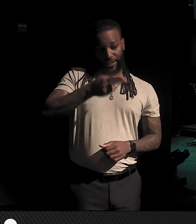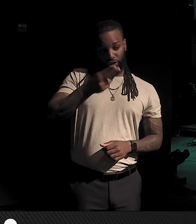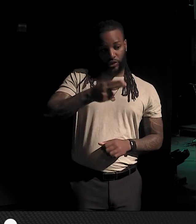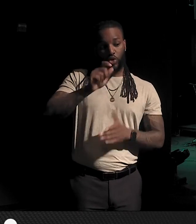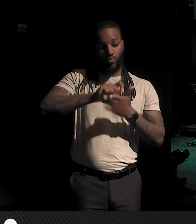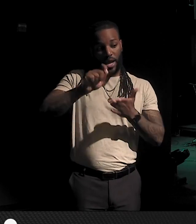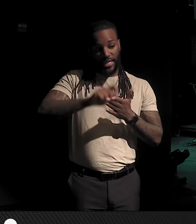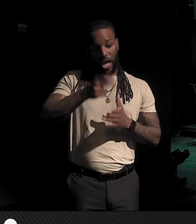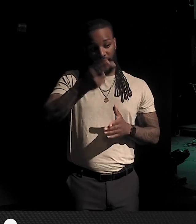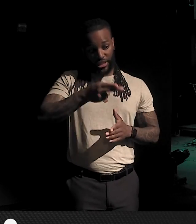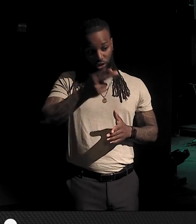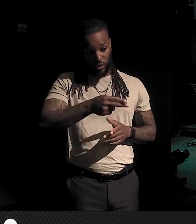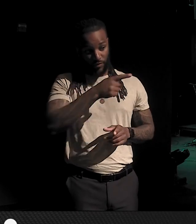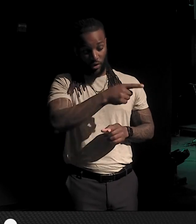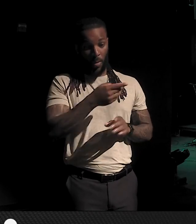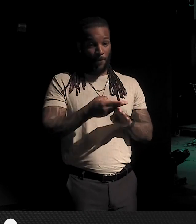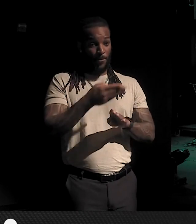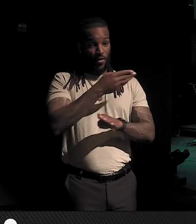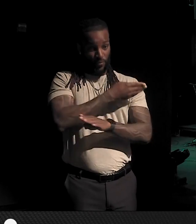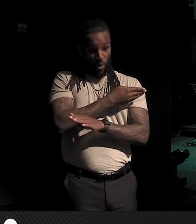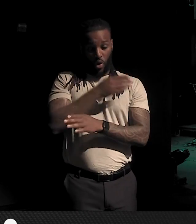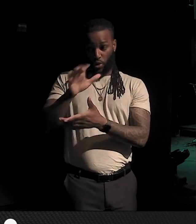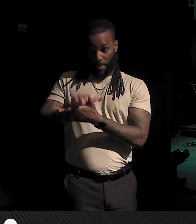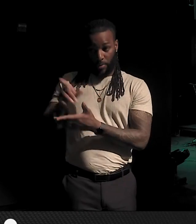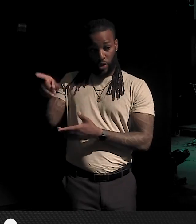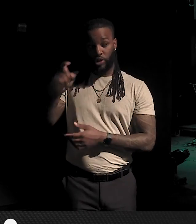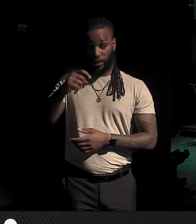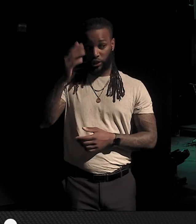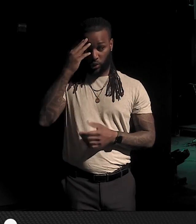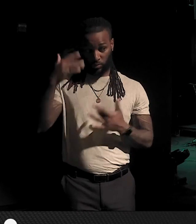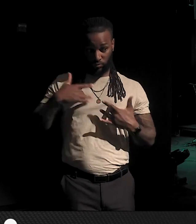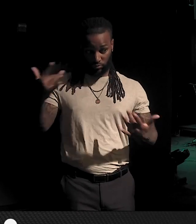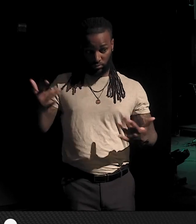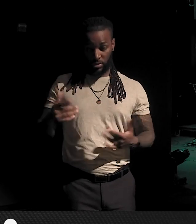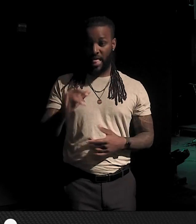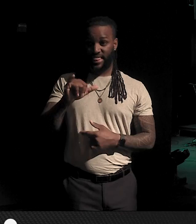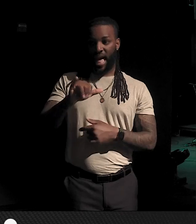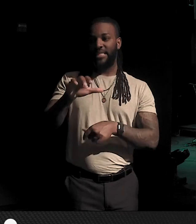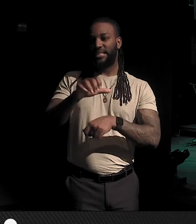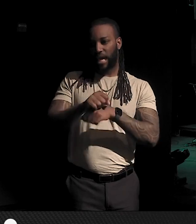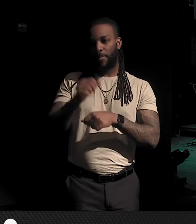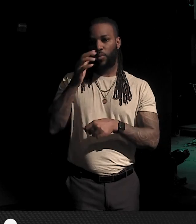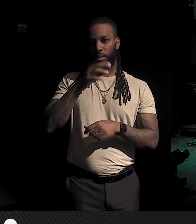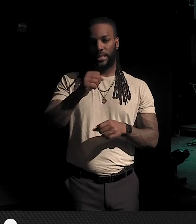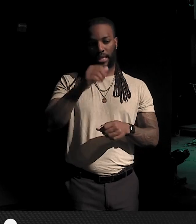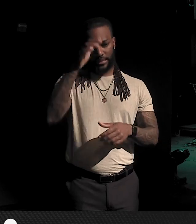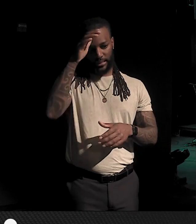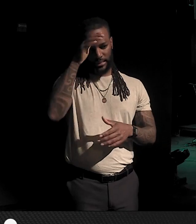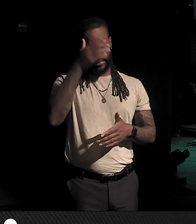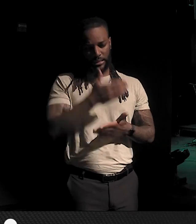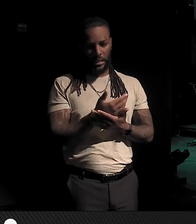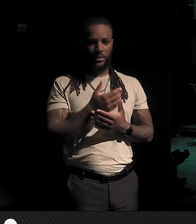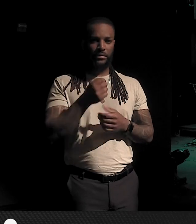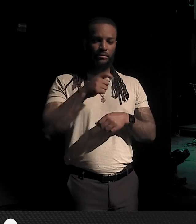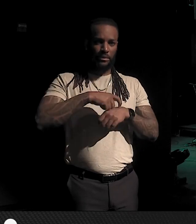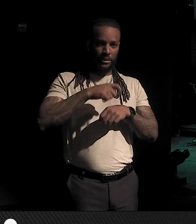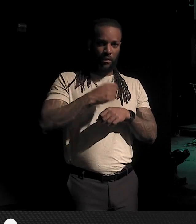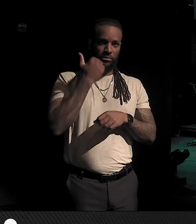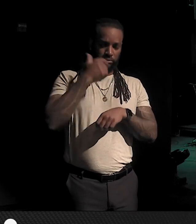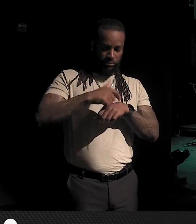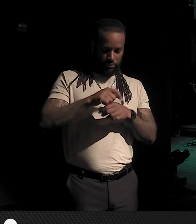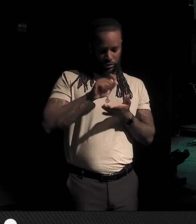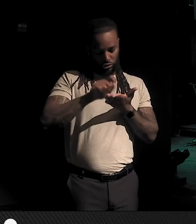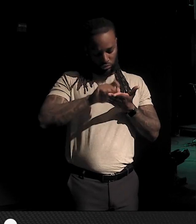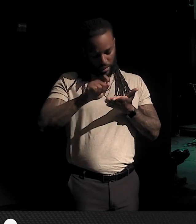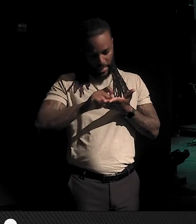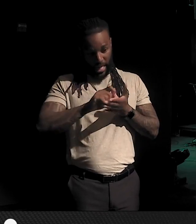history of her family, because before you join it, you need to know what you're getting into. And that assignment would take the son some period of time where he was writing down the